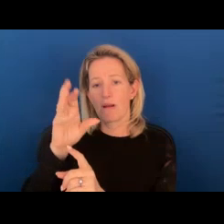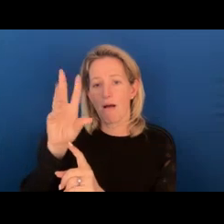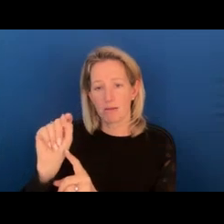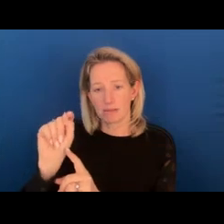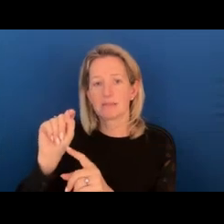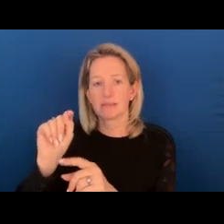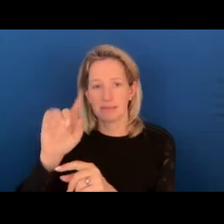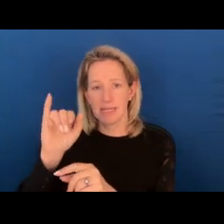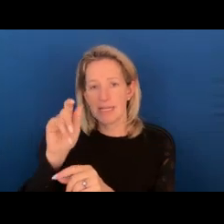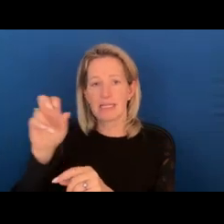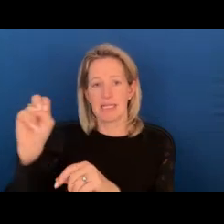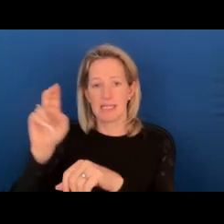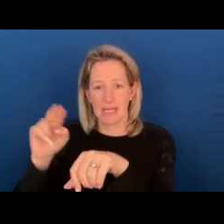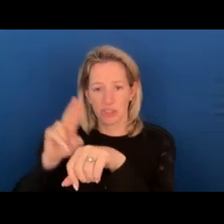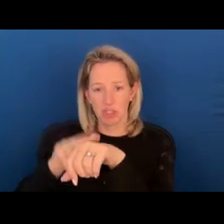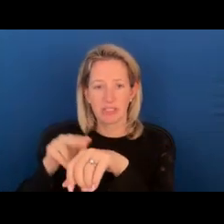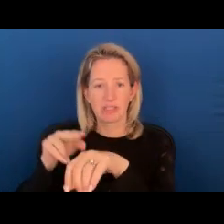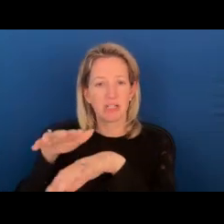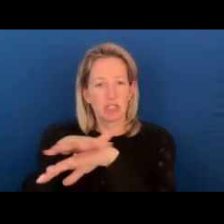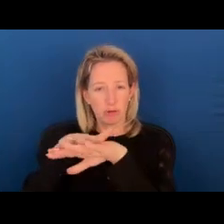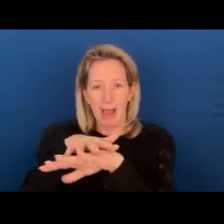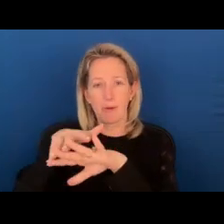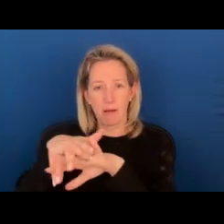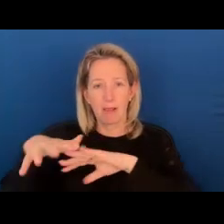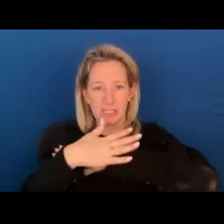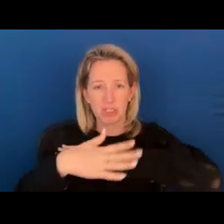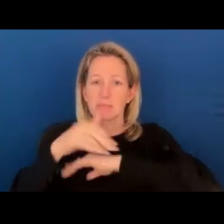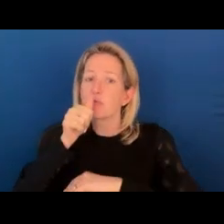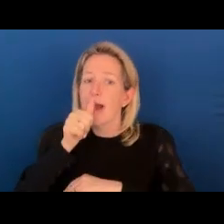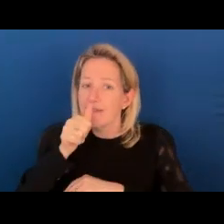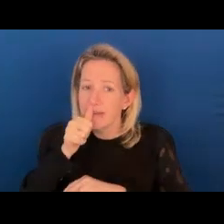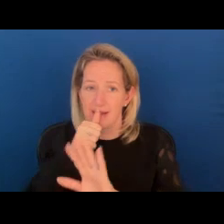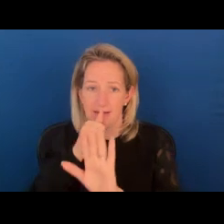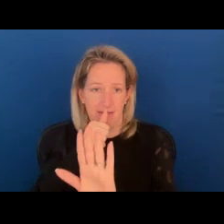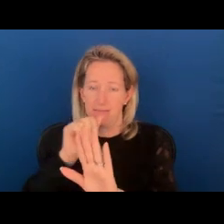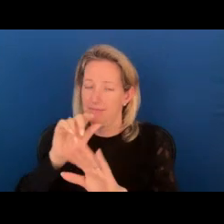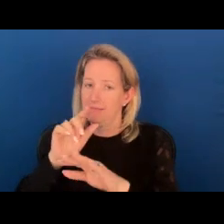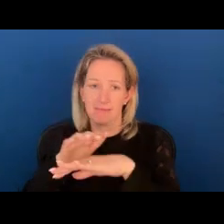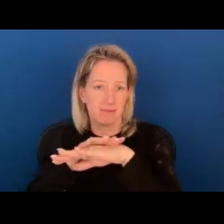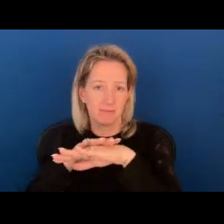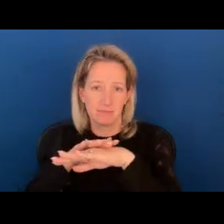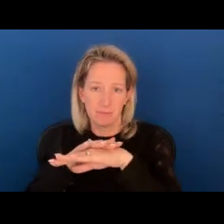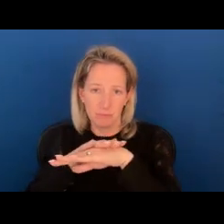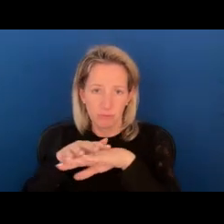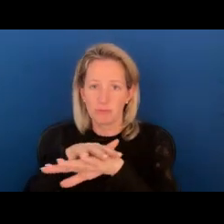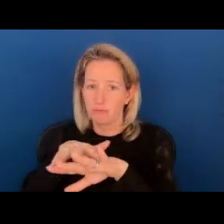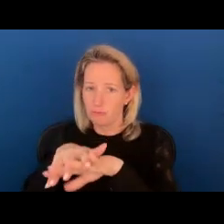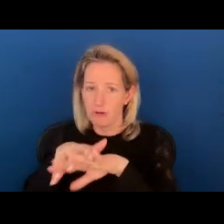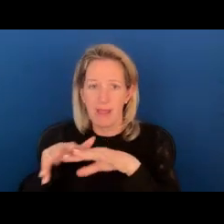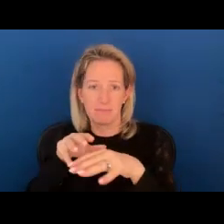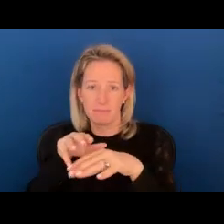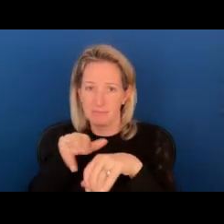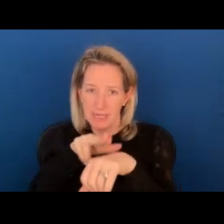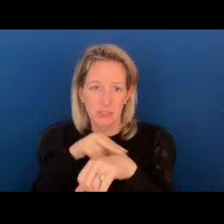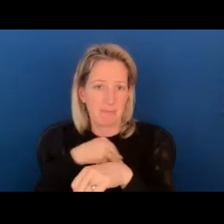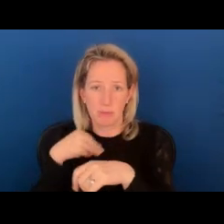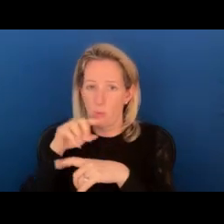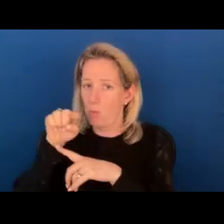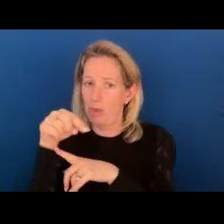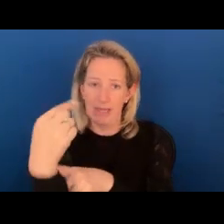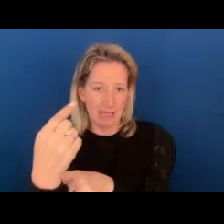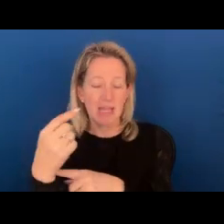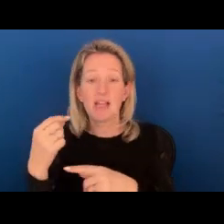members only. So I was thankful they came and asked me if I would be interested in supporting them in cleaning up some of